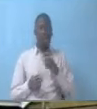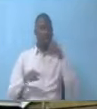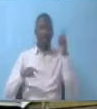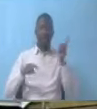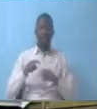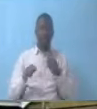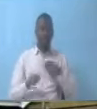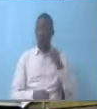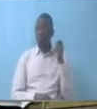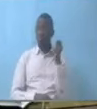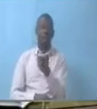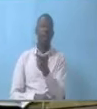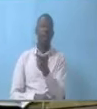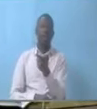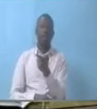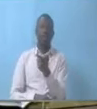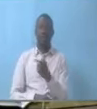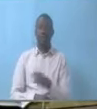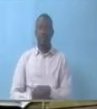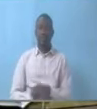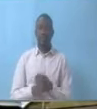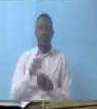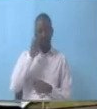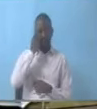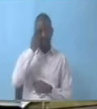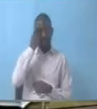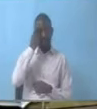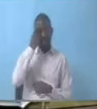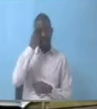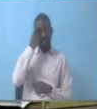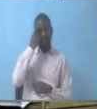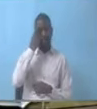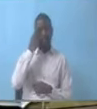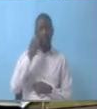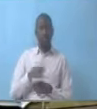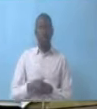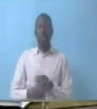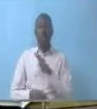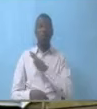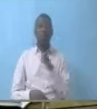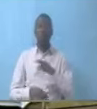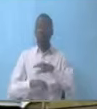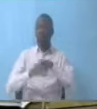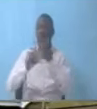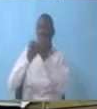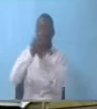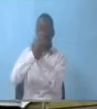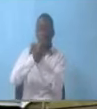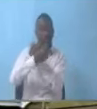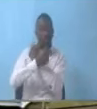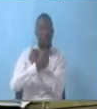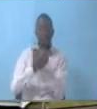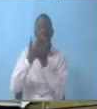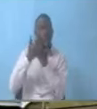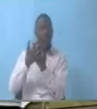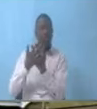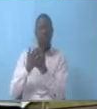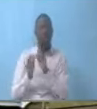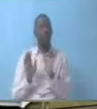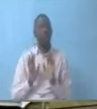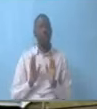lo xamne ni até bi warna am alaman buñ ci tek, but not a sentence to imprisonment. Way warin ko teji